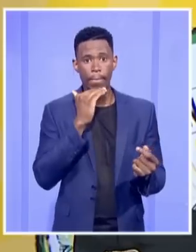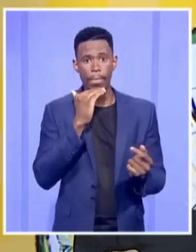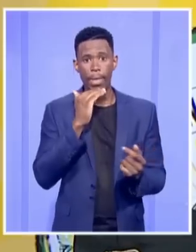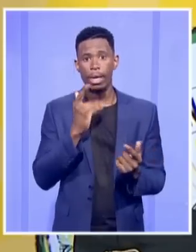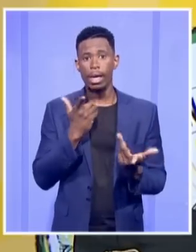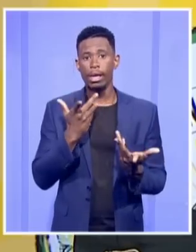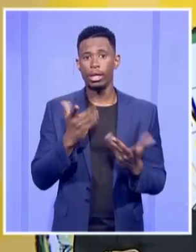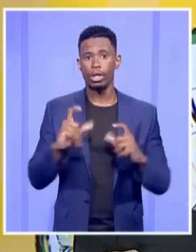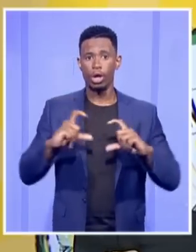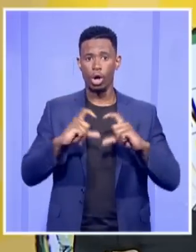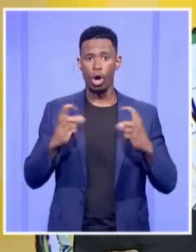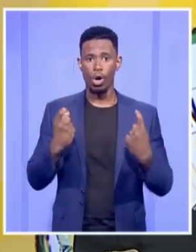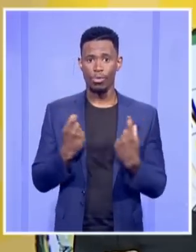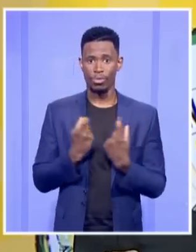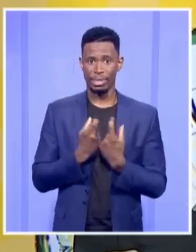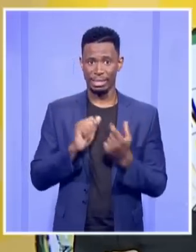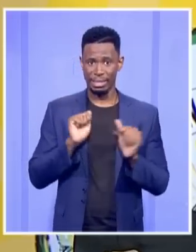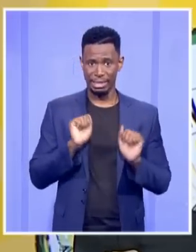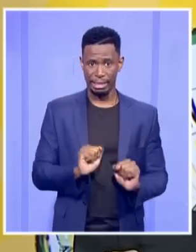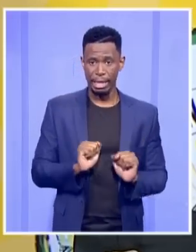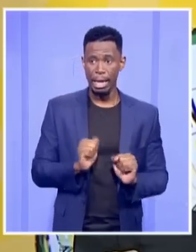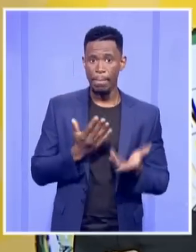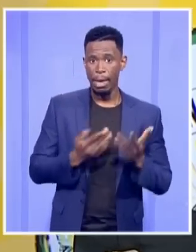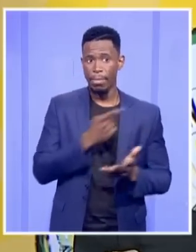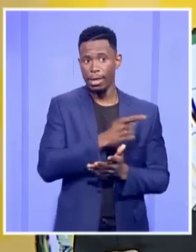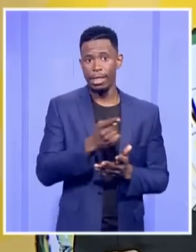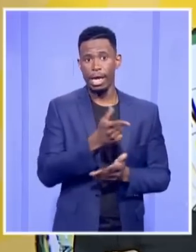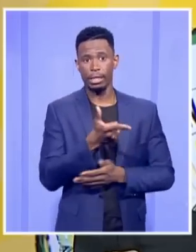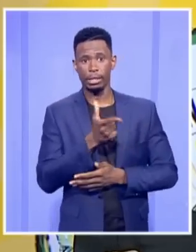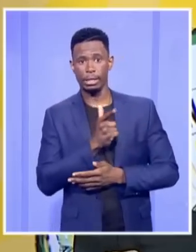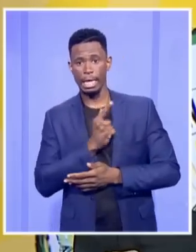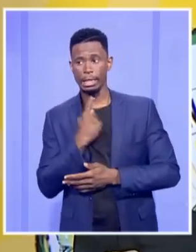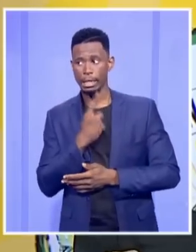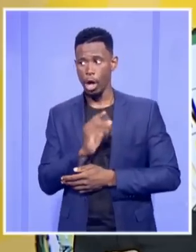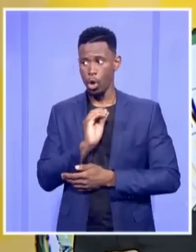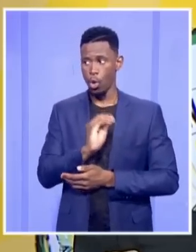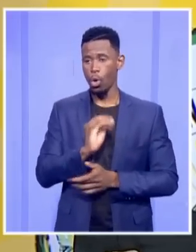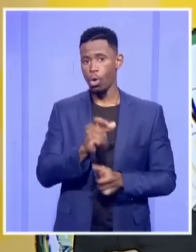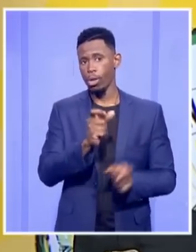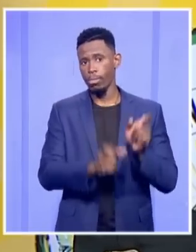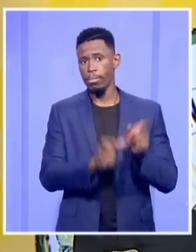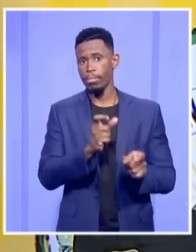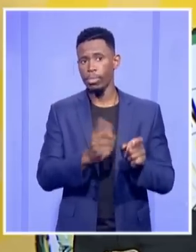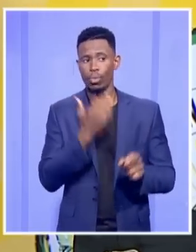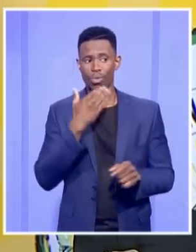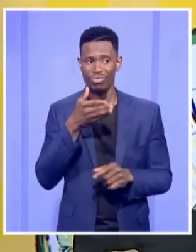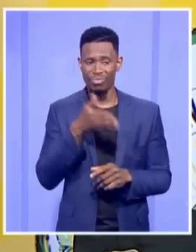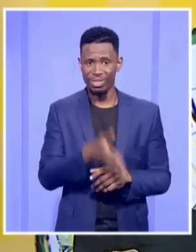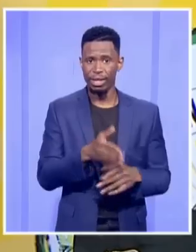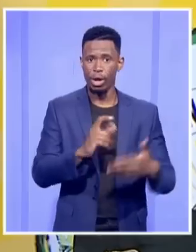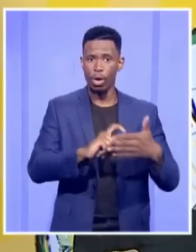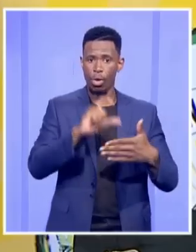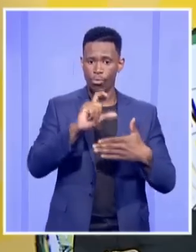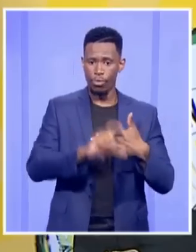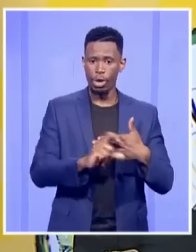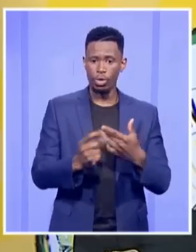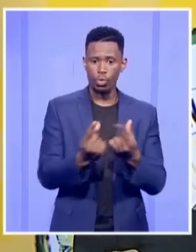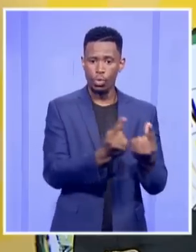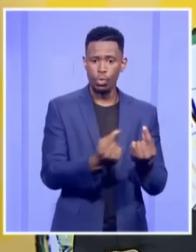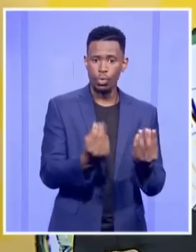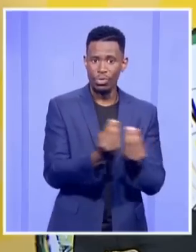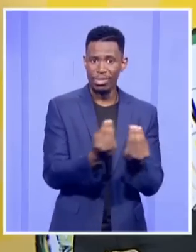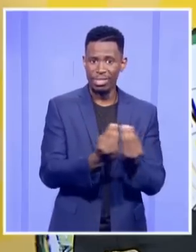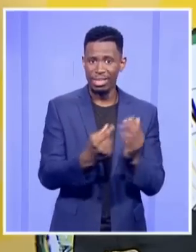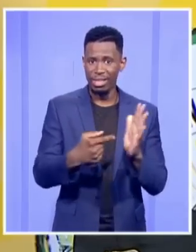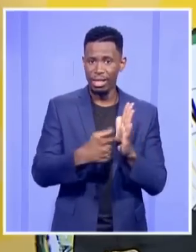committee that there are delegates or others inside the conference precinct who are doing this that are